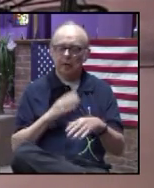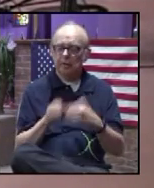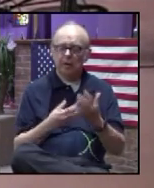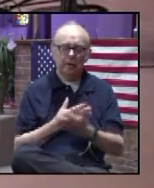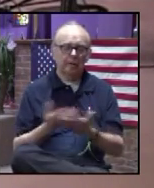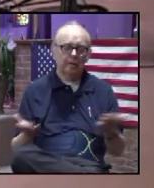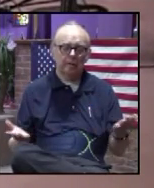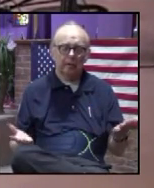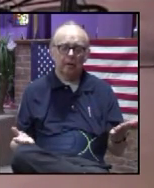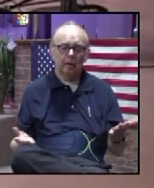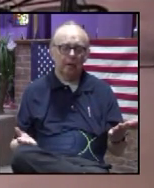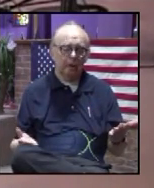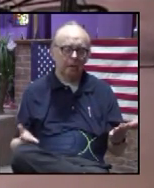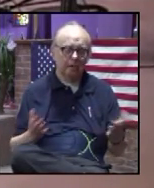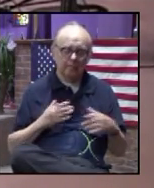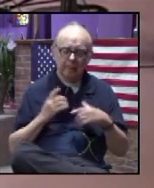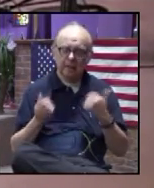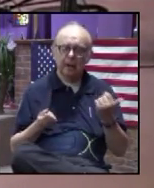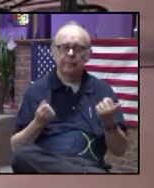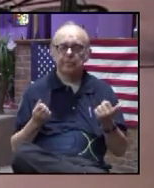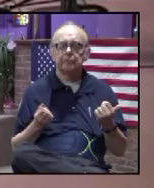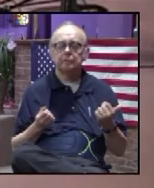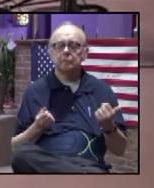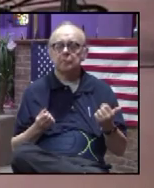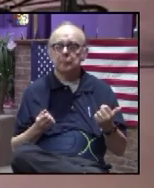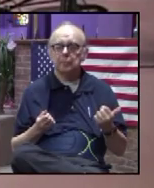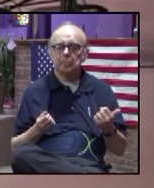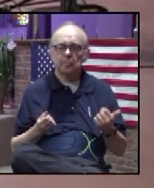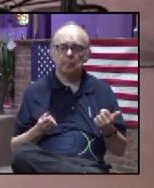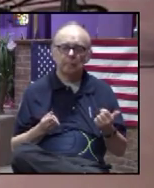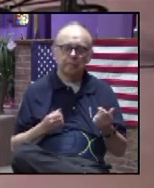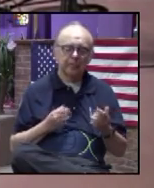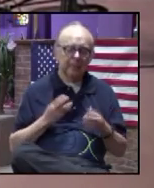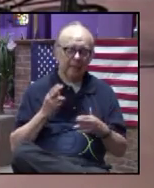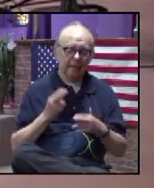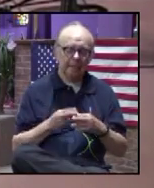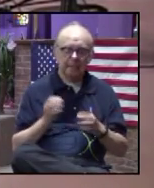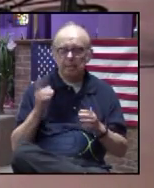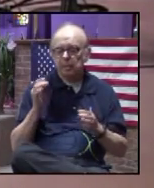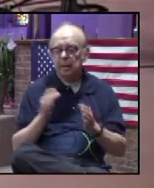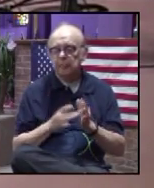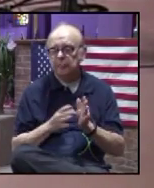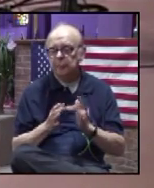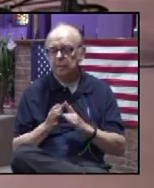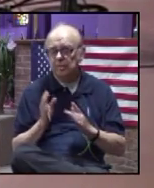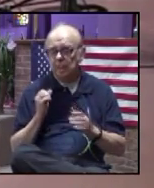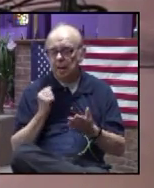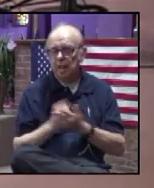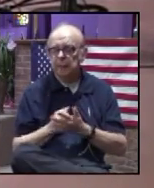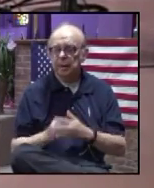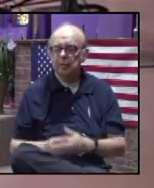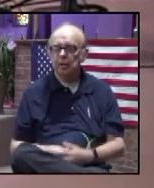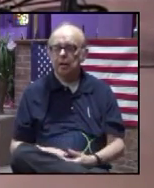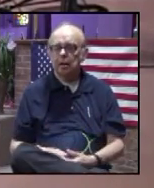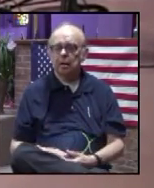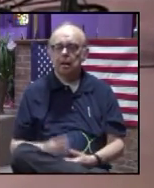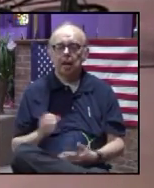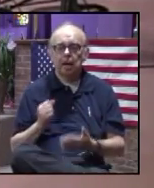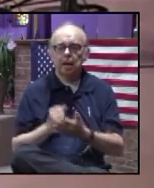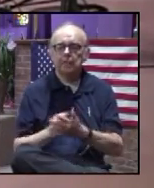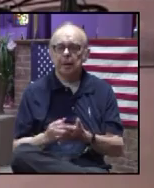my church, my life. And in the name of Jesus, amen and